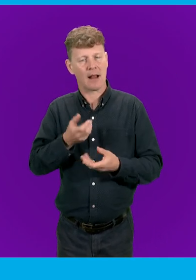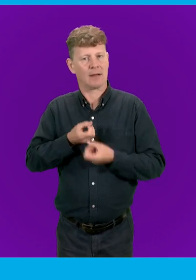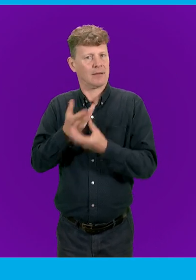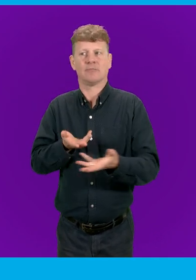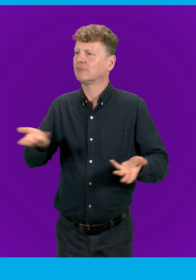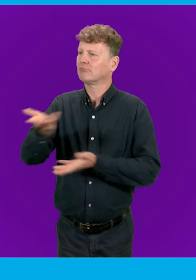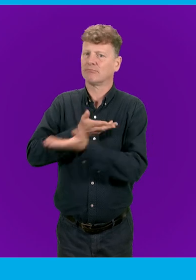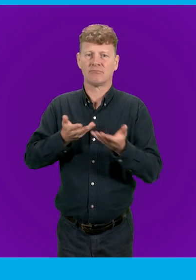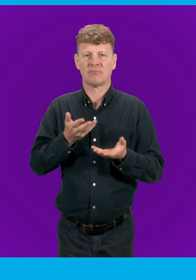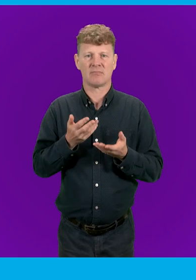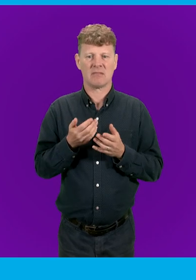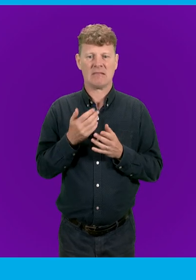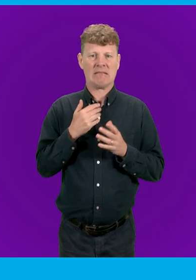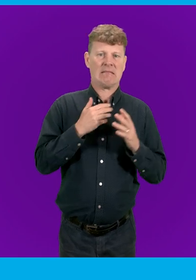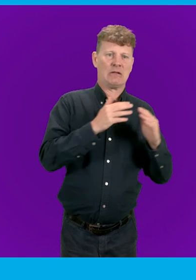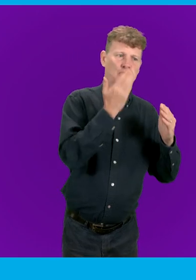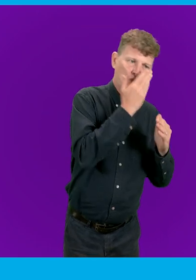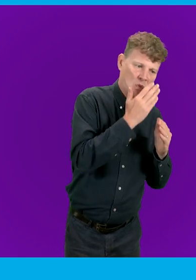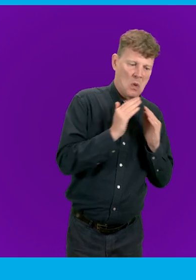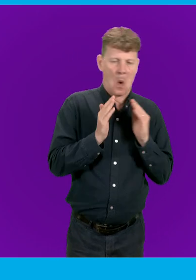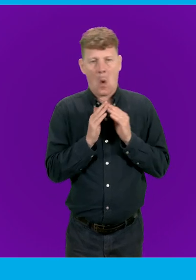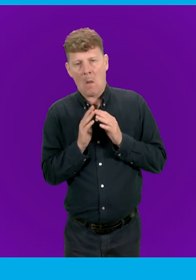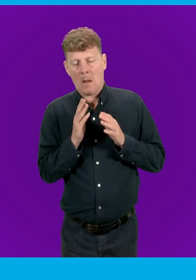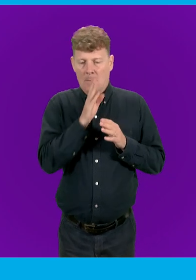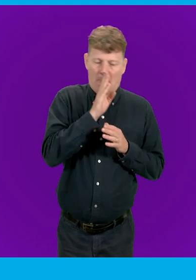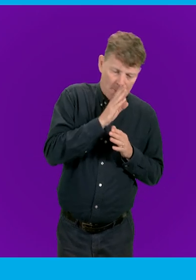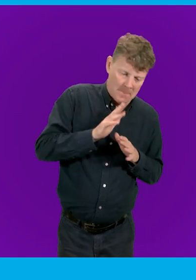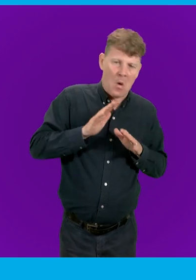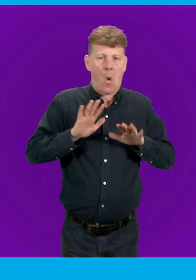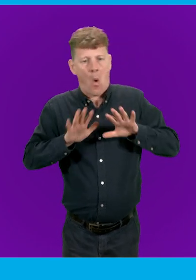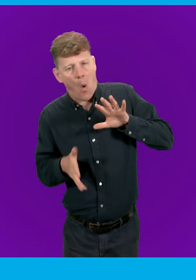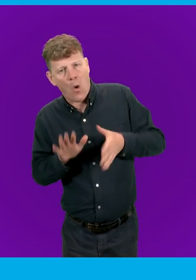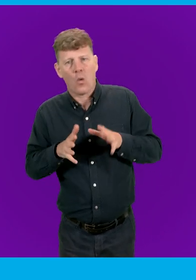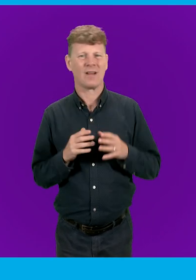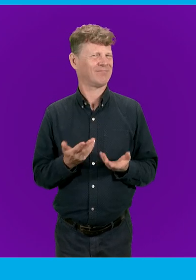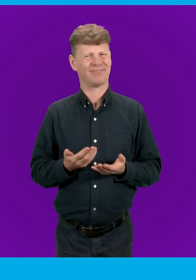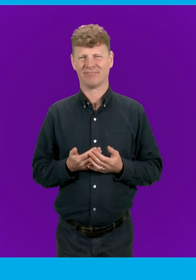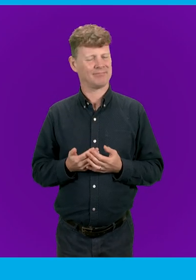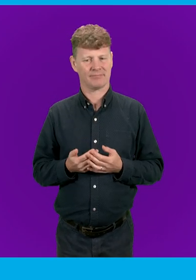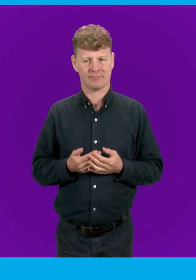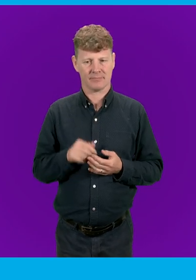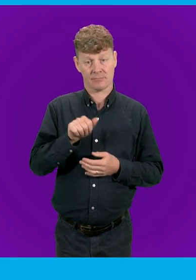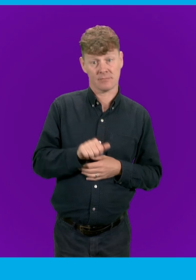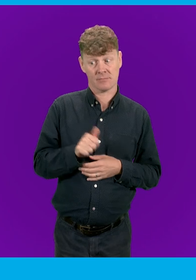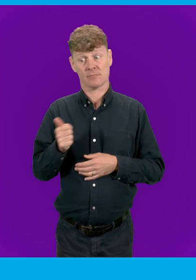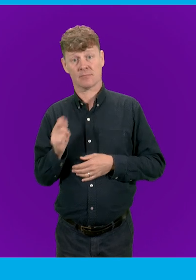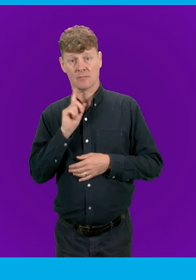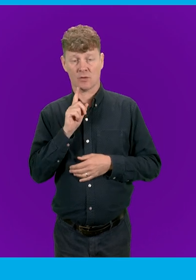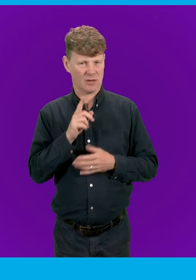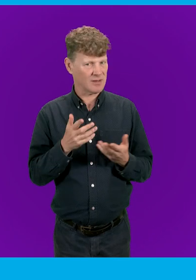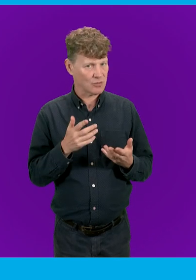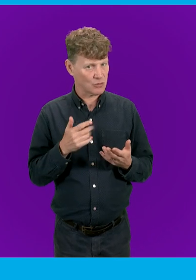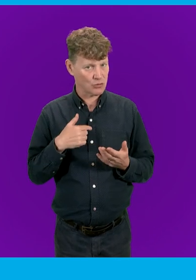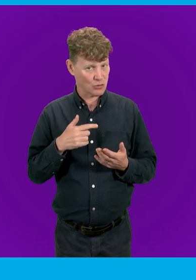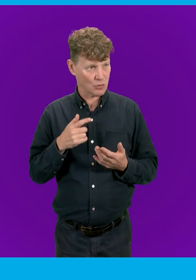very much a, oh, we don't want to talk about that, that's awkward, that, yeah. I think it just comes back to a willingness to